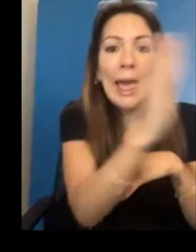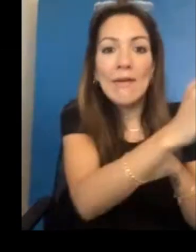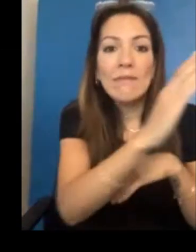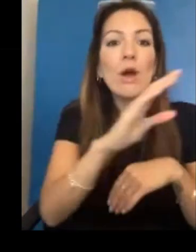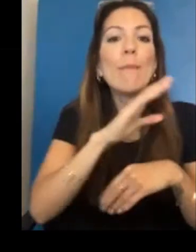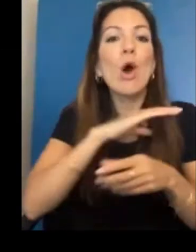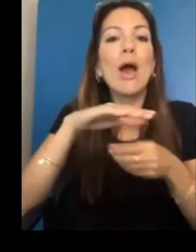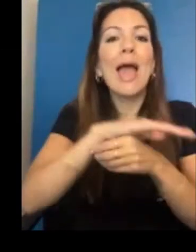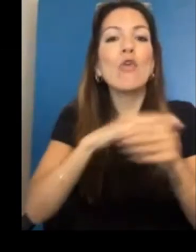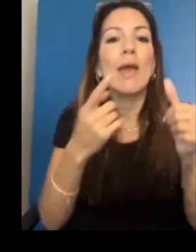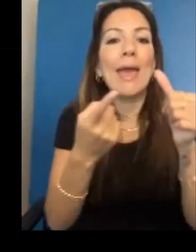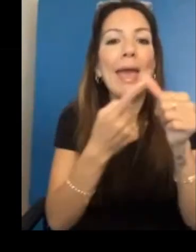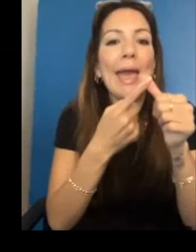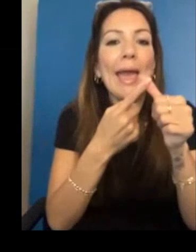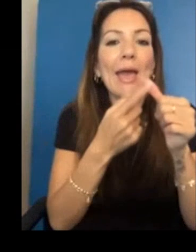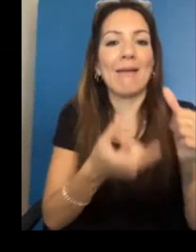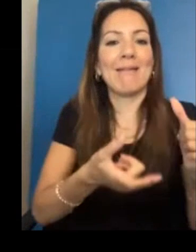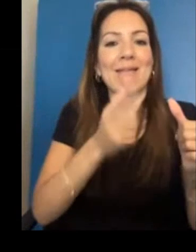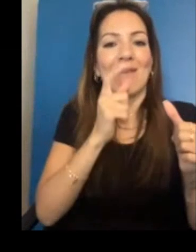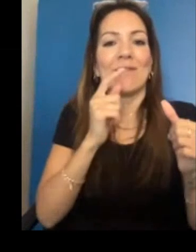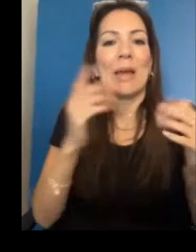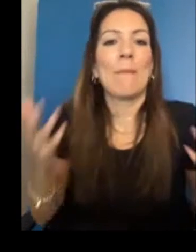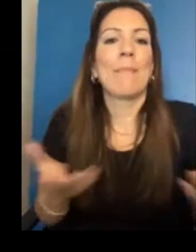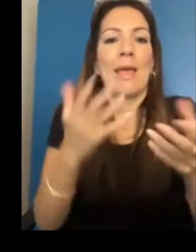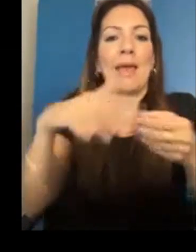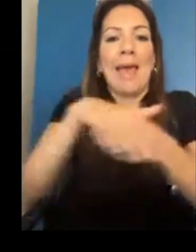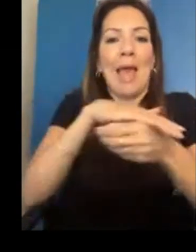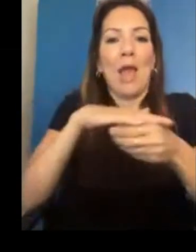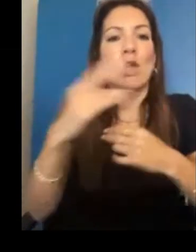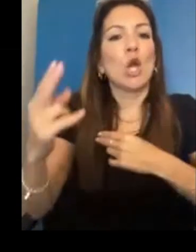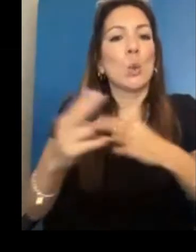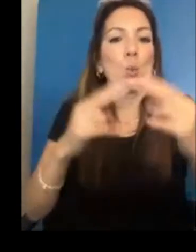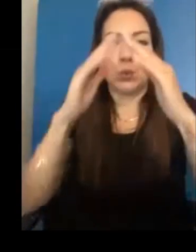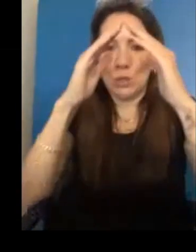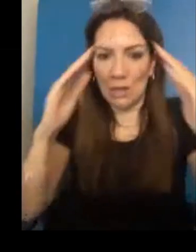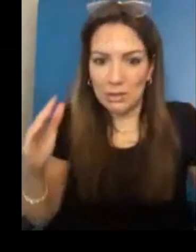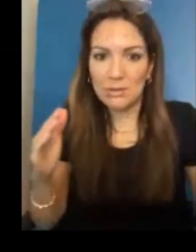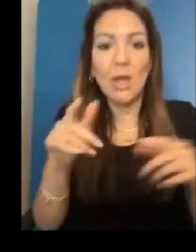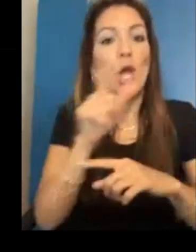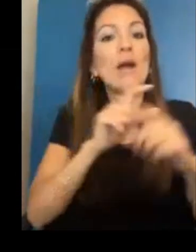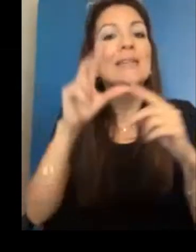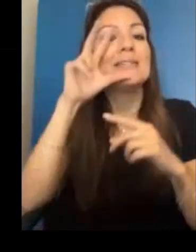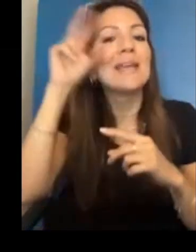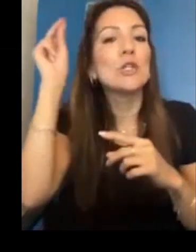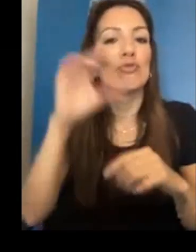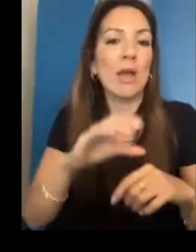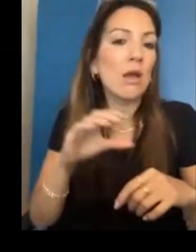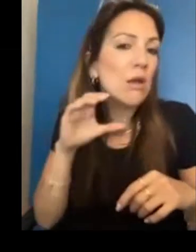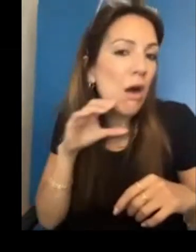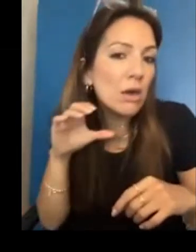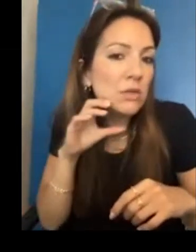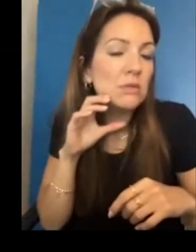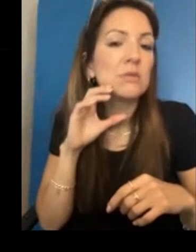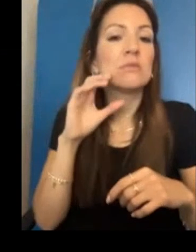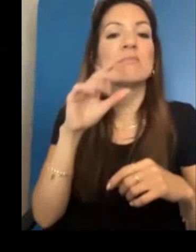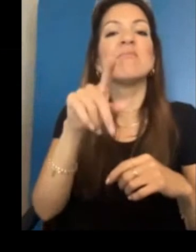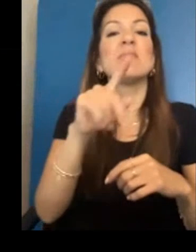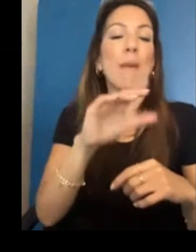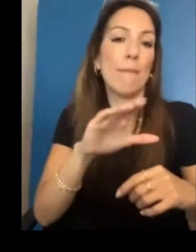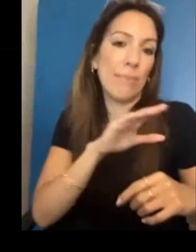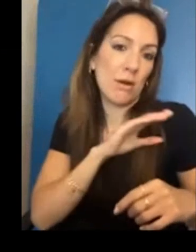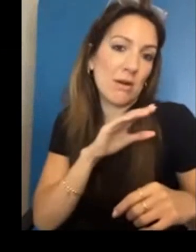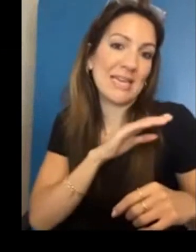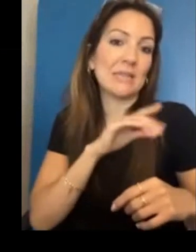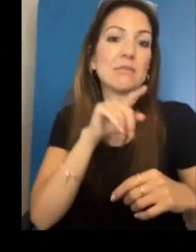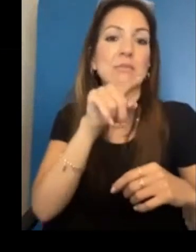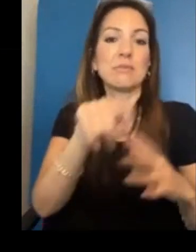So the cafe, play areas, the youth shelter, there'll be community sensory gardens, the parking will be in that area. And then in the bottom right,